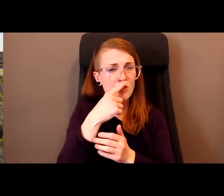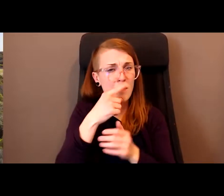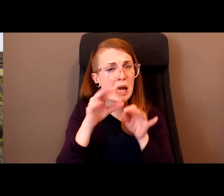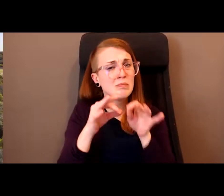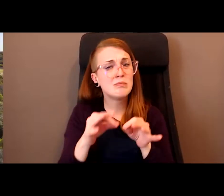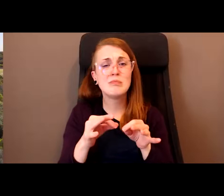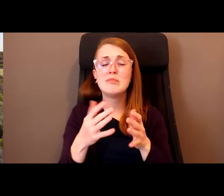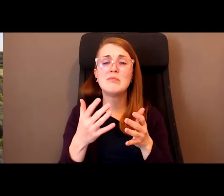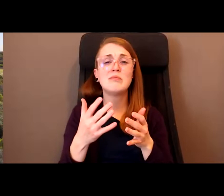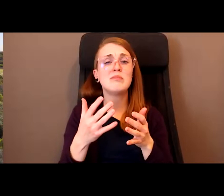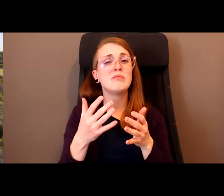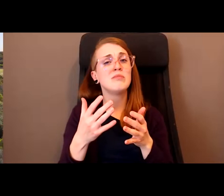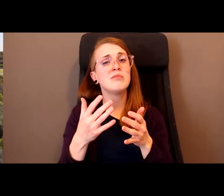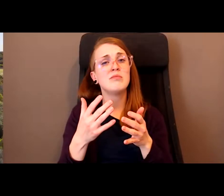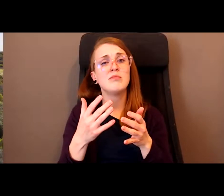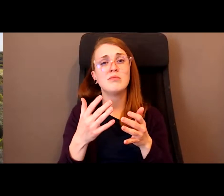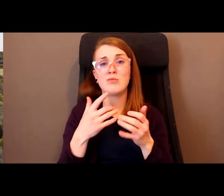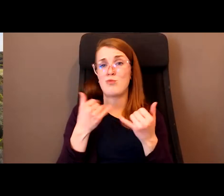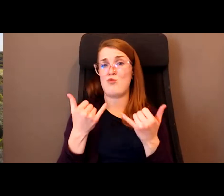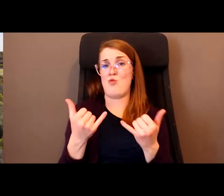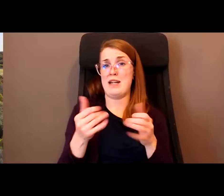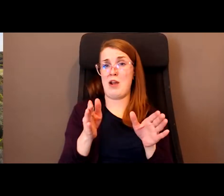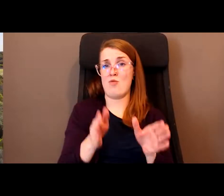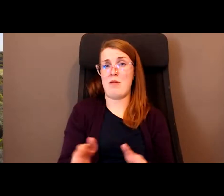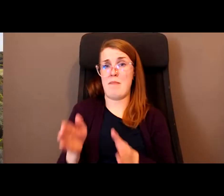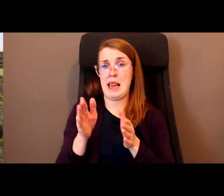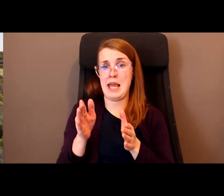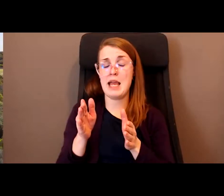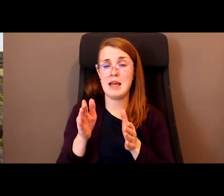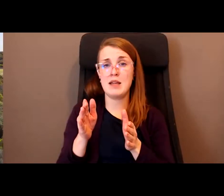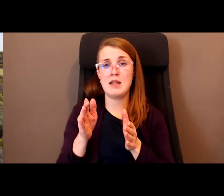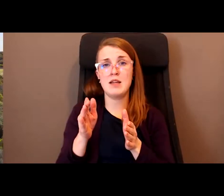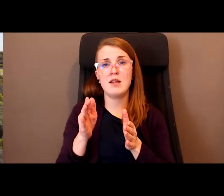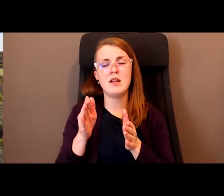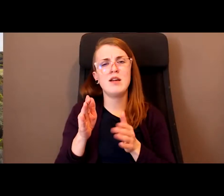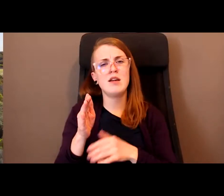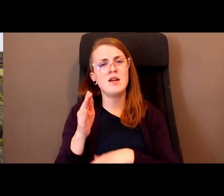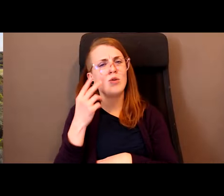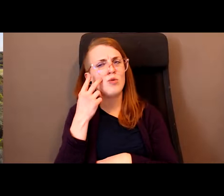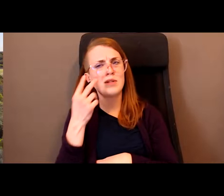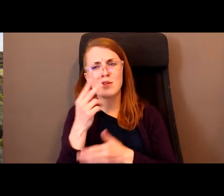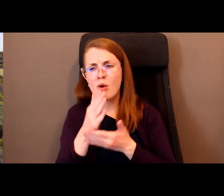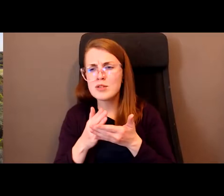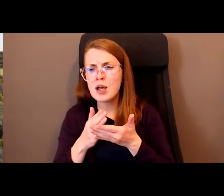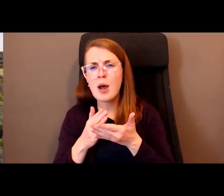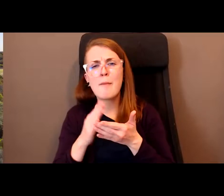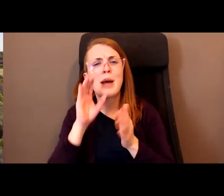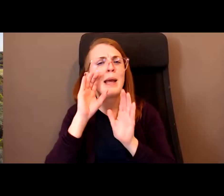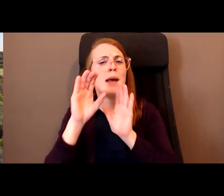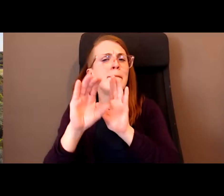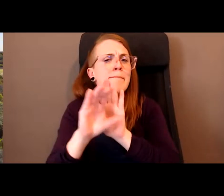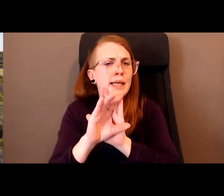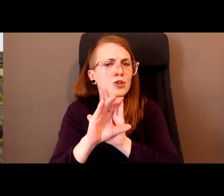generally to where we are in the plan as far as some of the, we saw some renderings and some ideas. Can